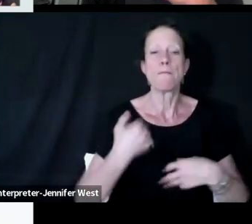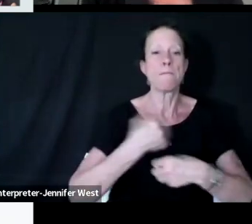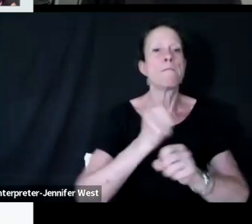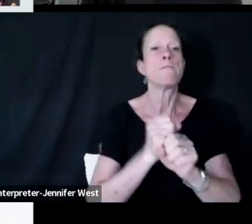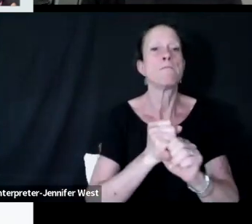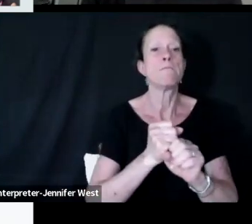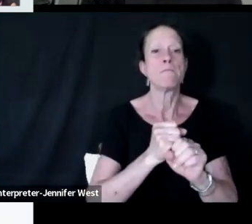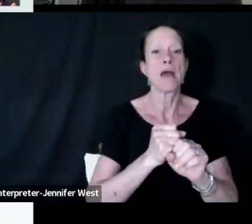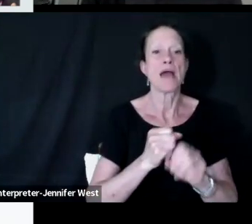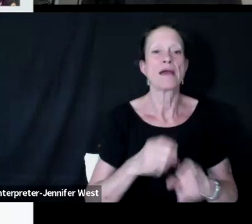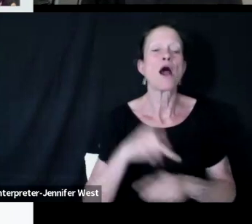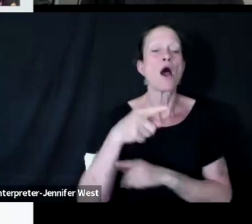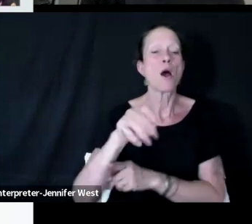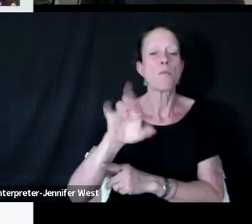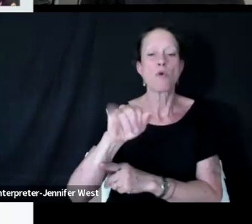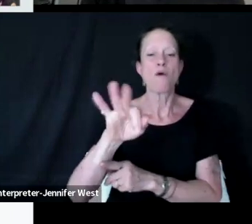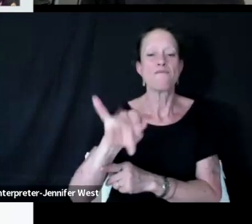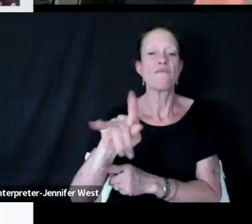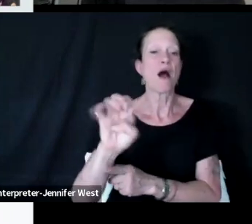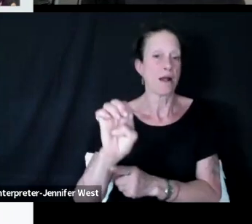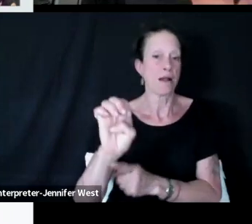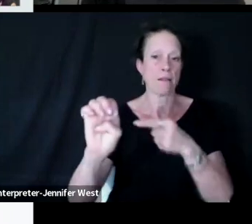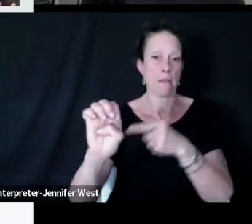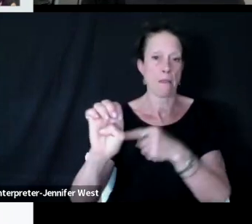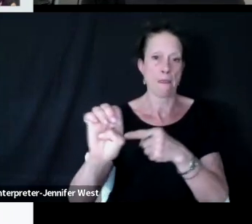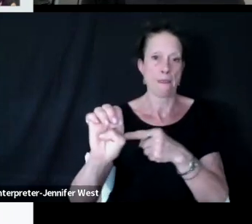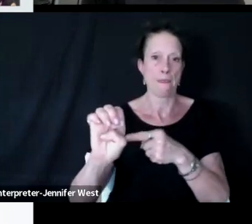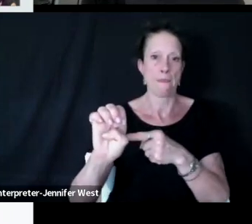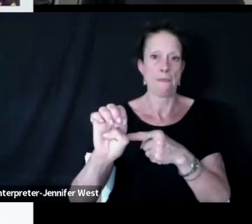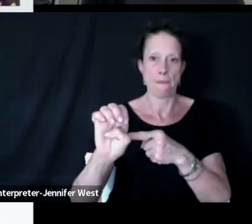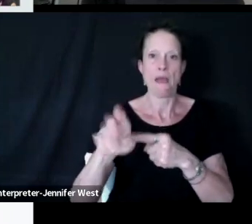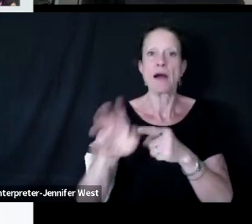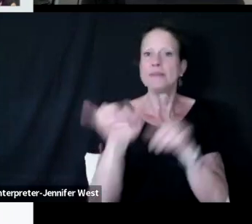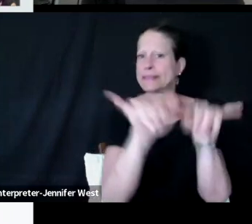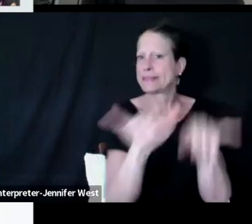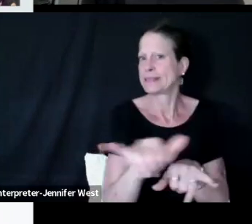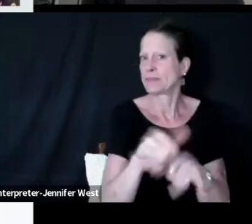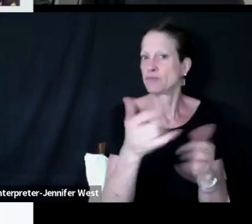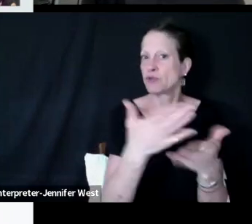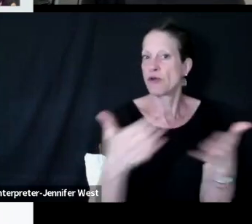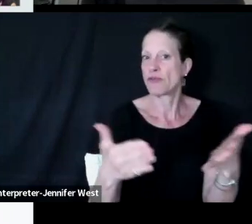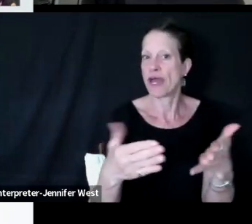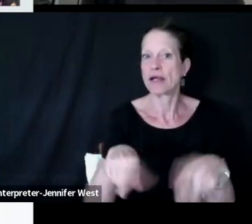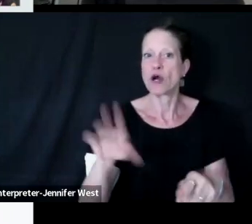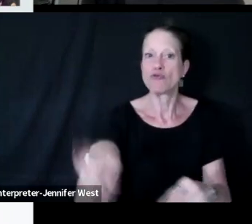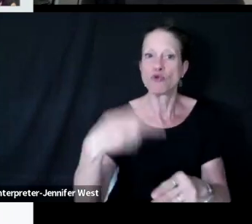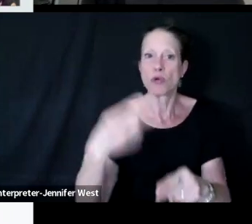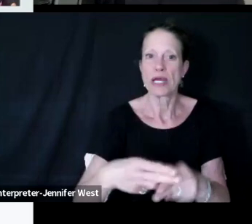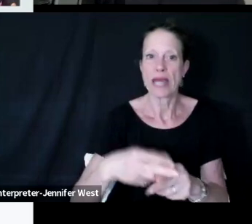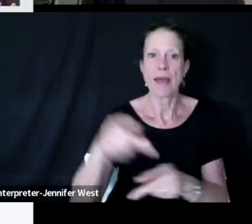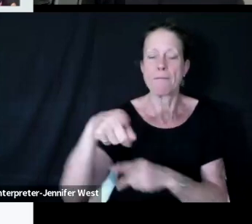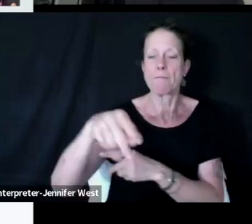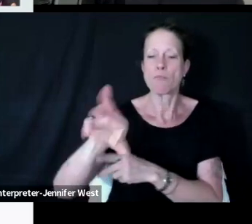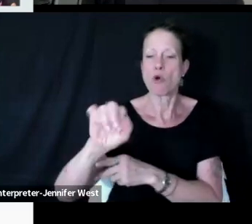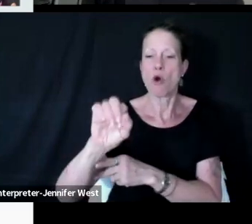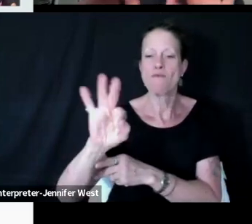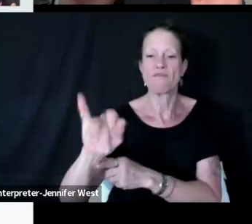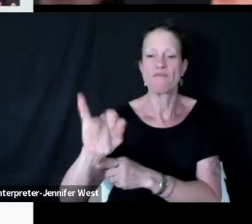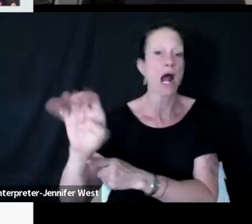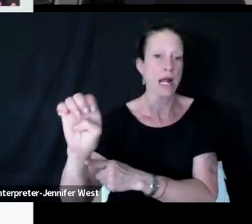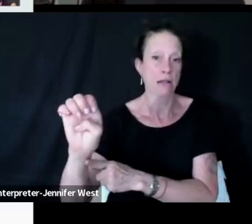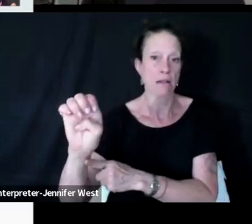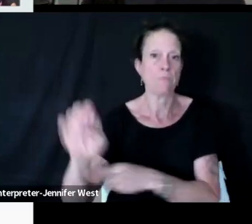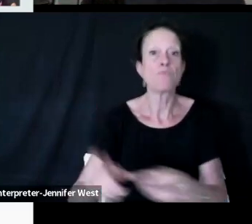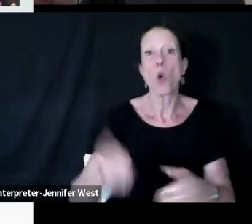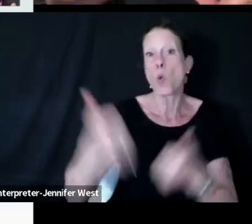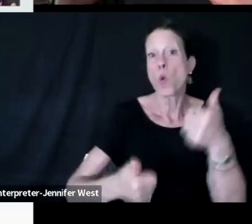just like sharing the plan, you can do this very similar thing. You can name a profile. You can decide which information you